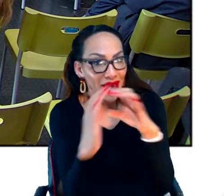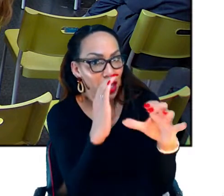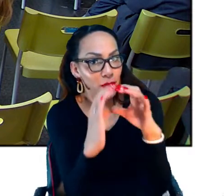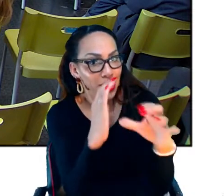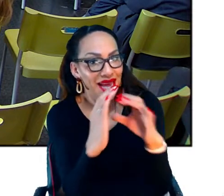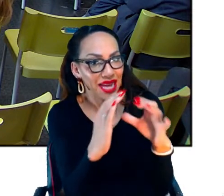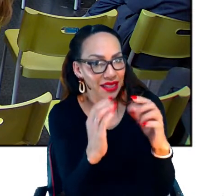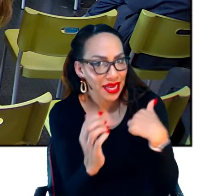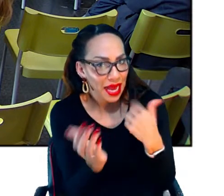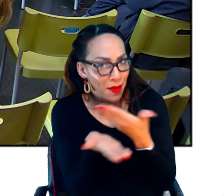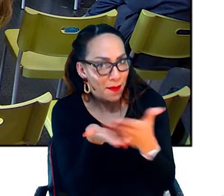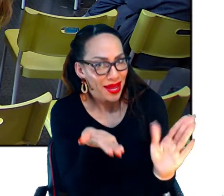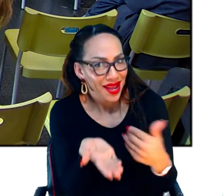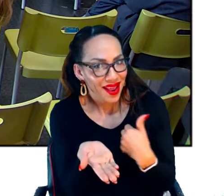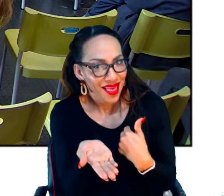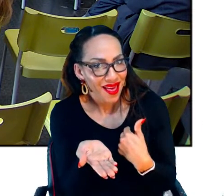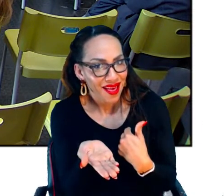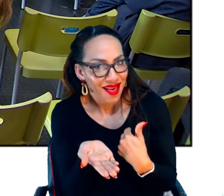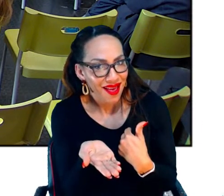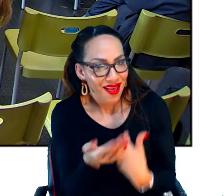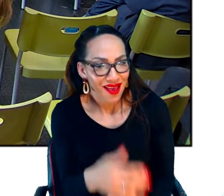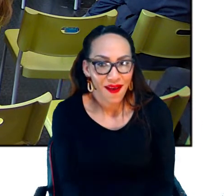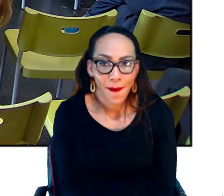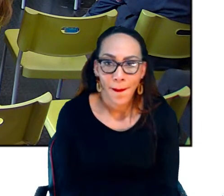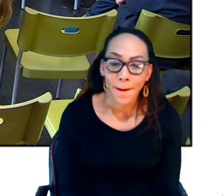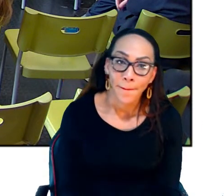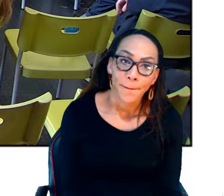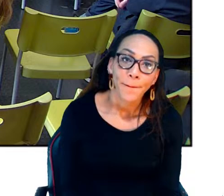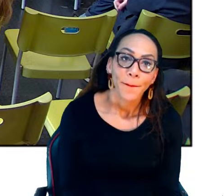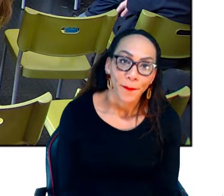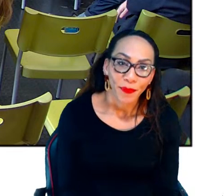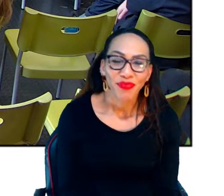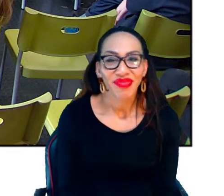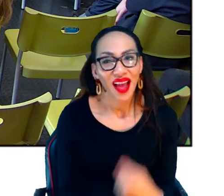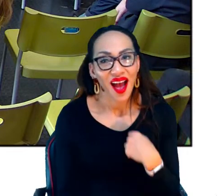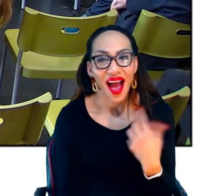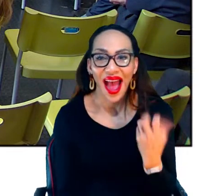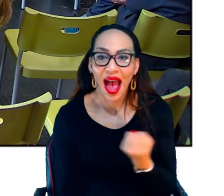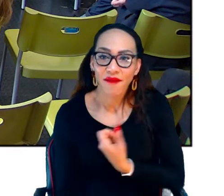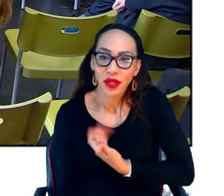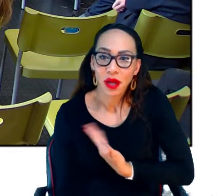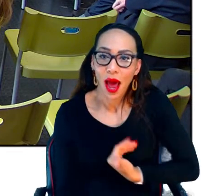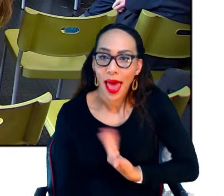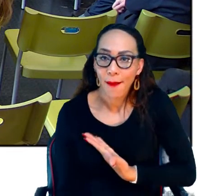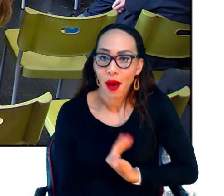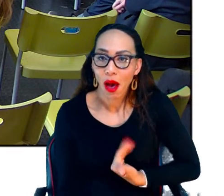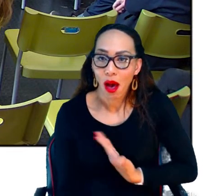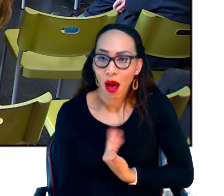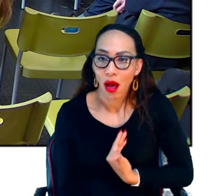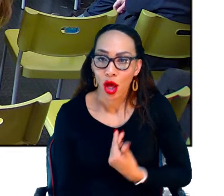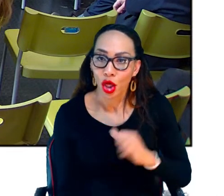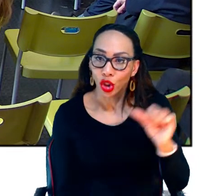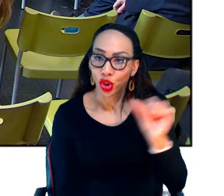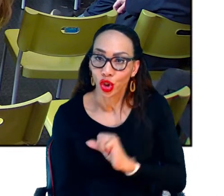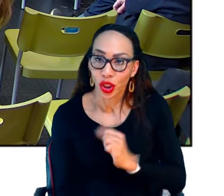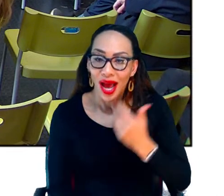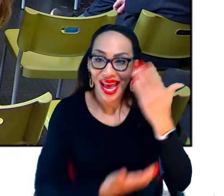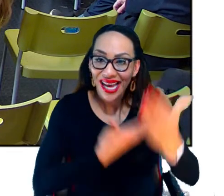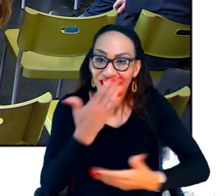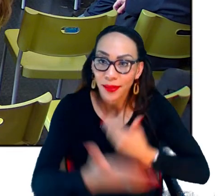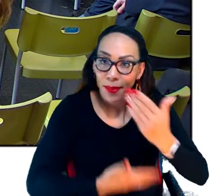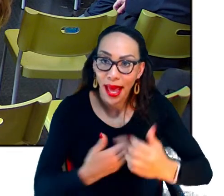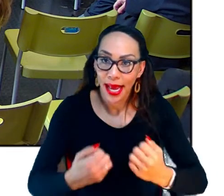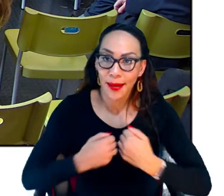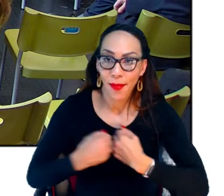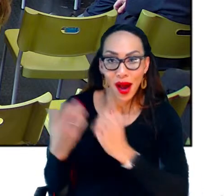I'm quite happy. It's always a bit of a dilemma, really, about how much to explain about it, because then it just kind of spoils